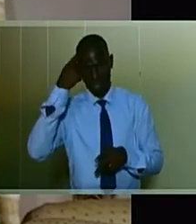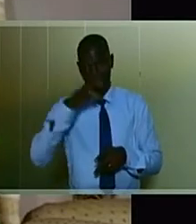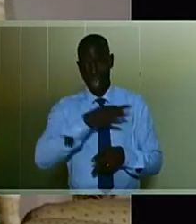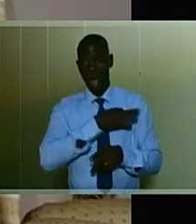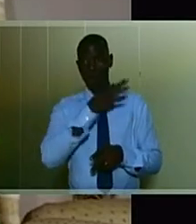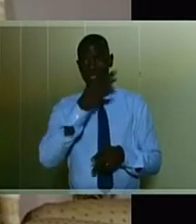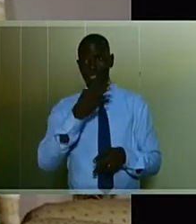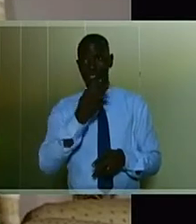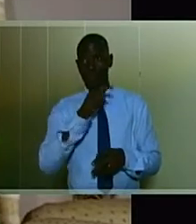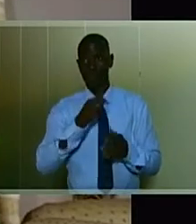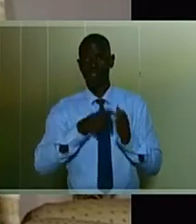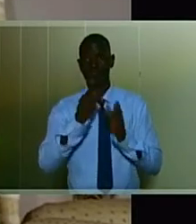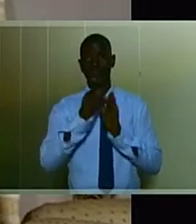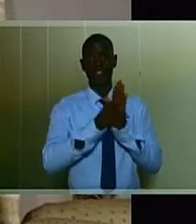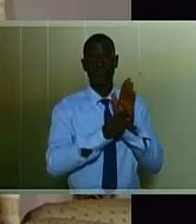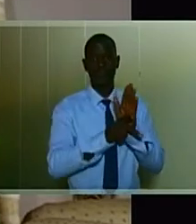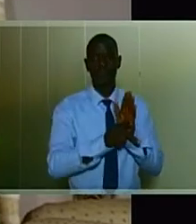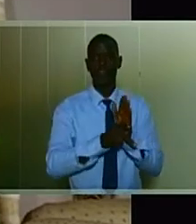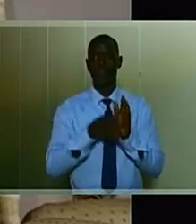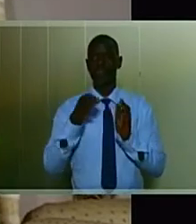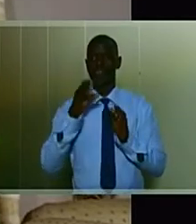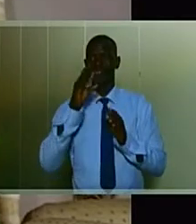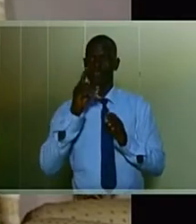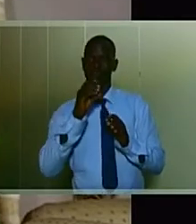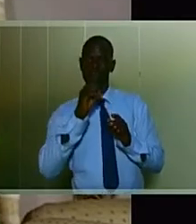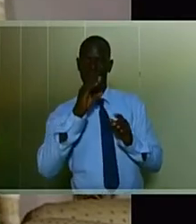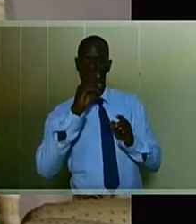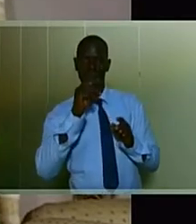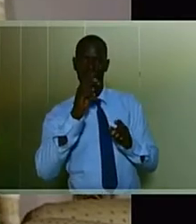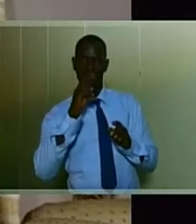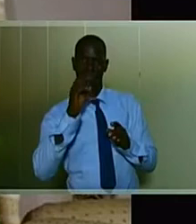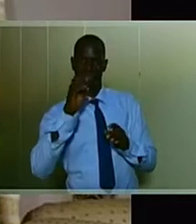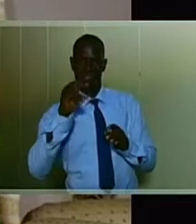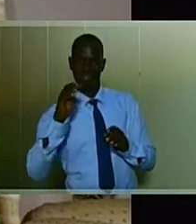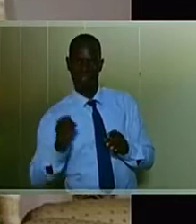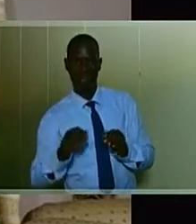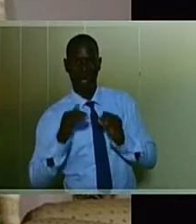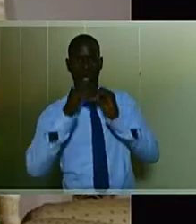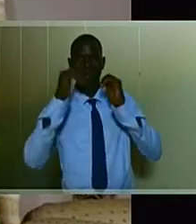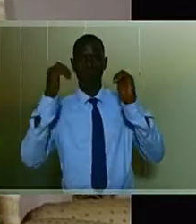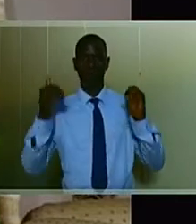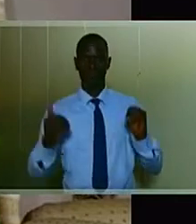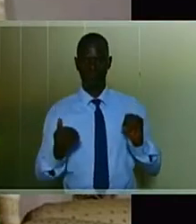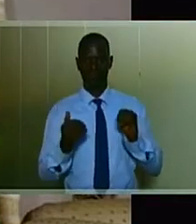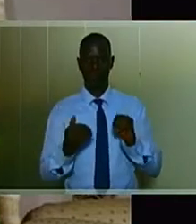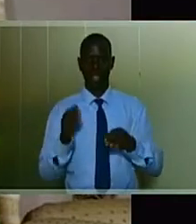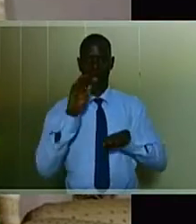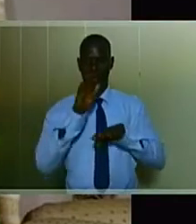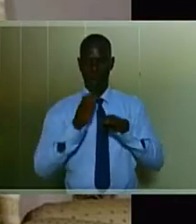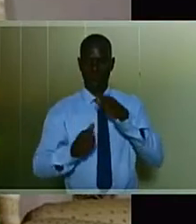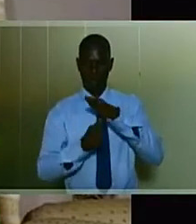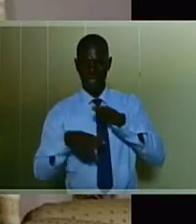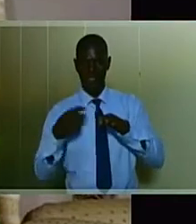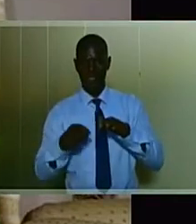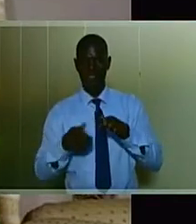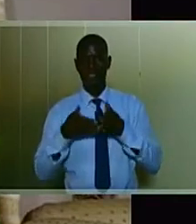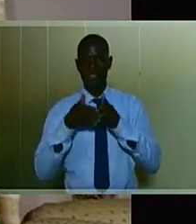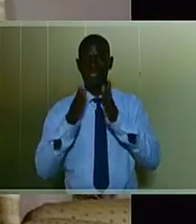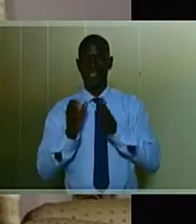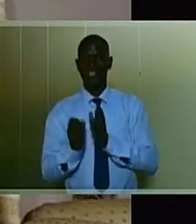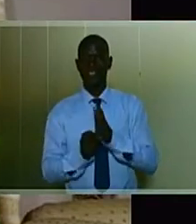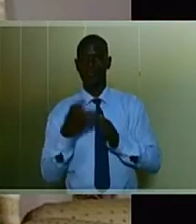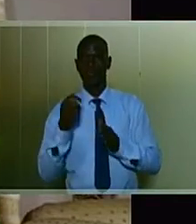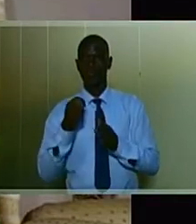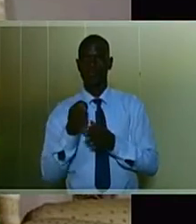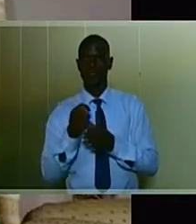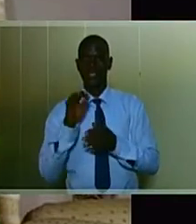the principle or the doctrine of separation of powers, each of the arms of government under the leadership of APC is allowed to